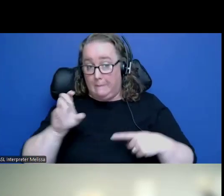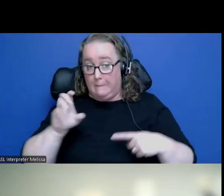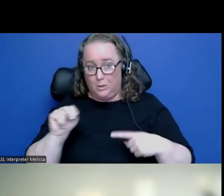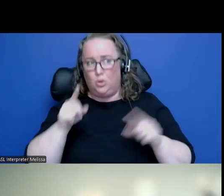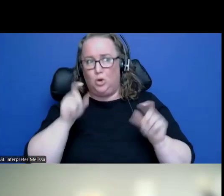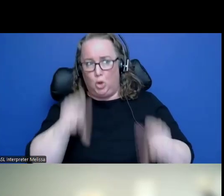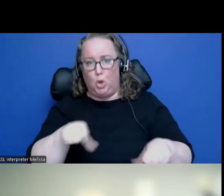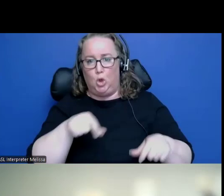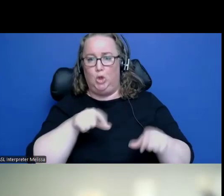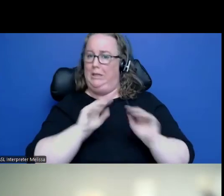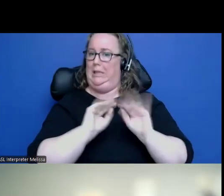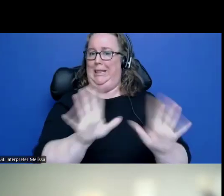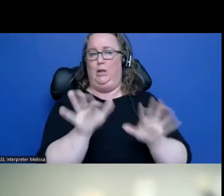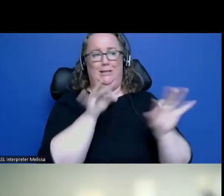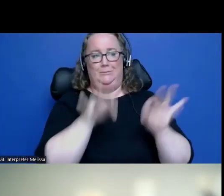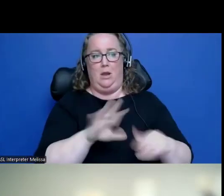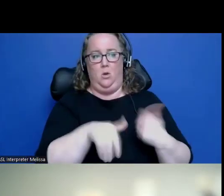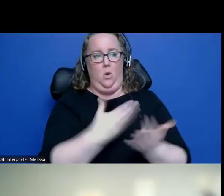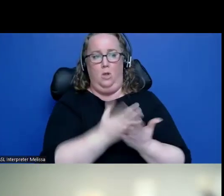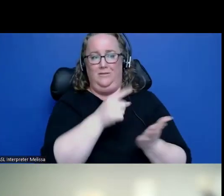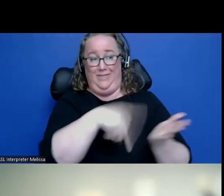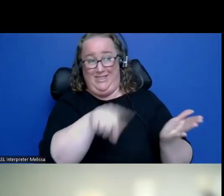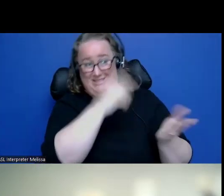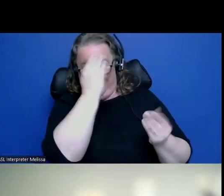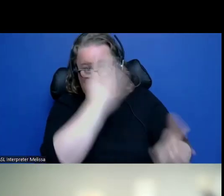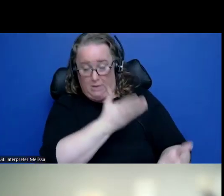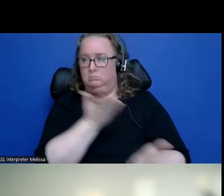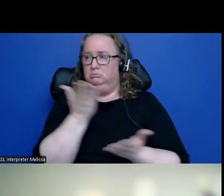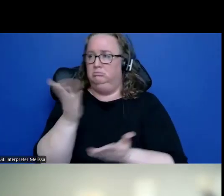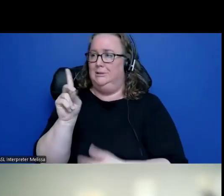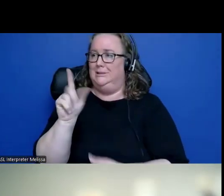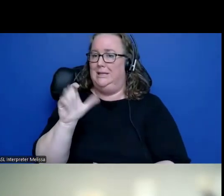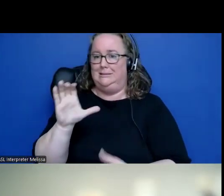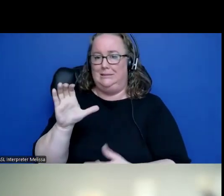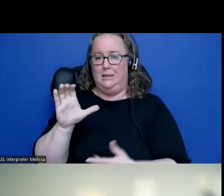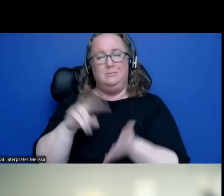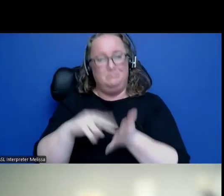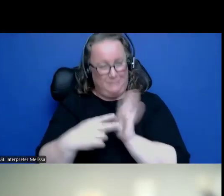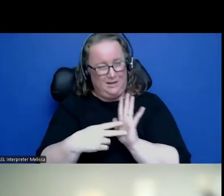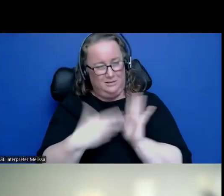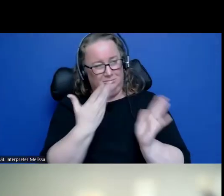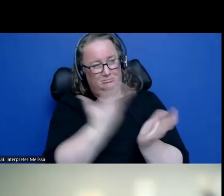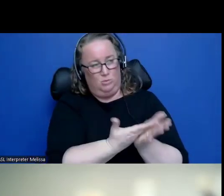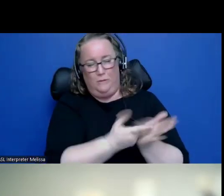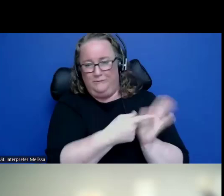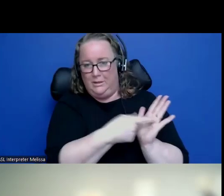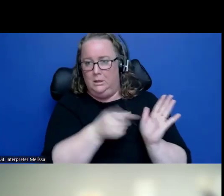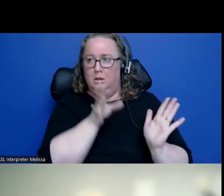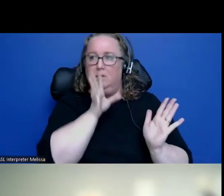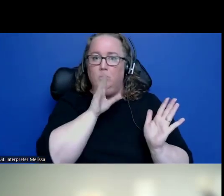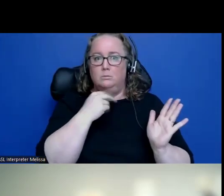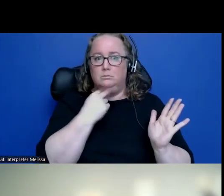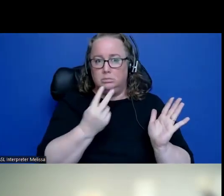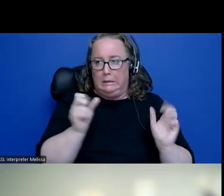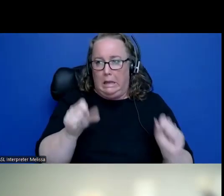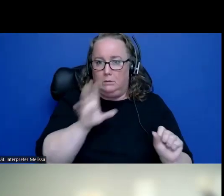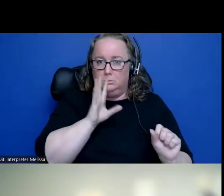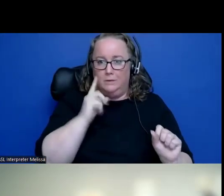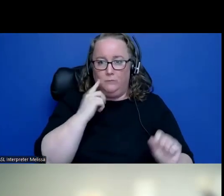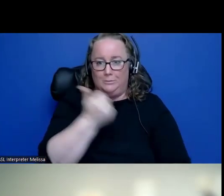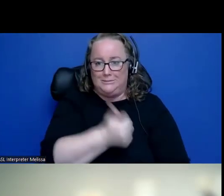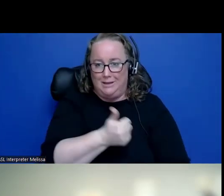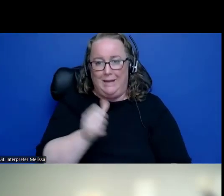of this quite clearly to DLC, showing that he was verbally able